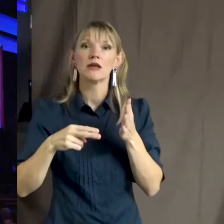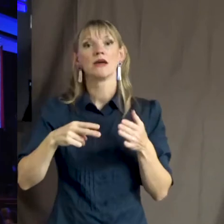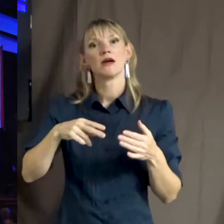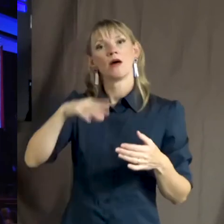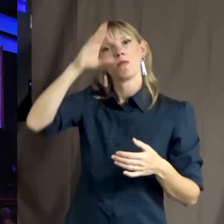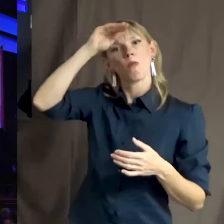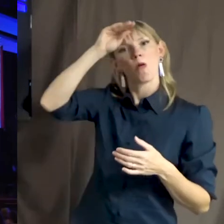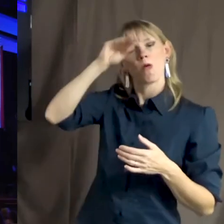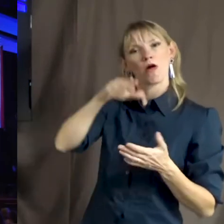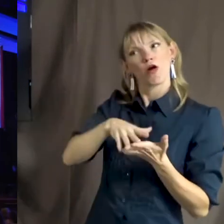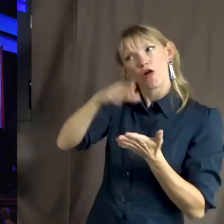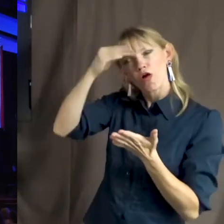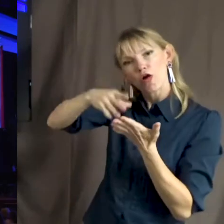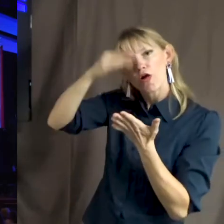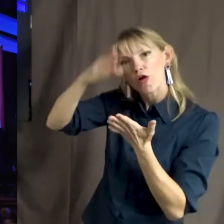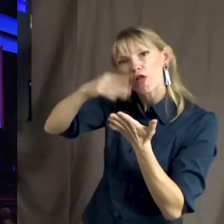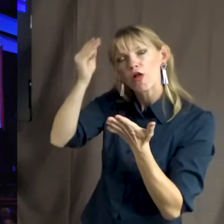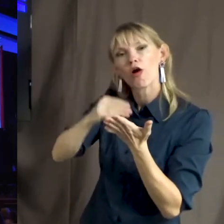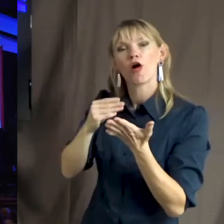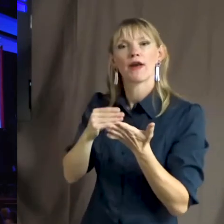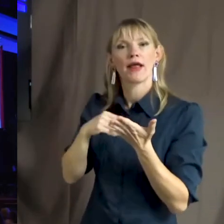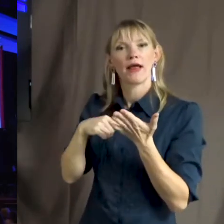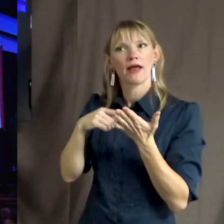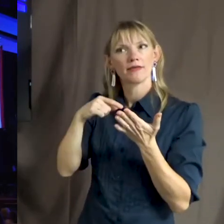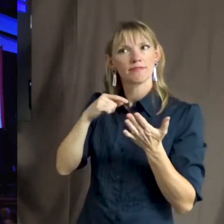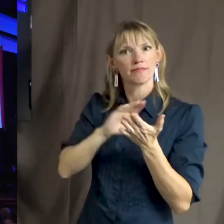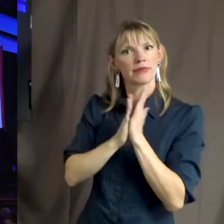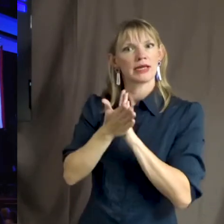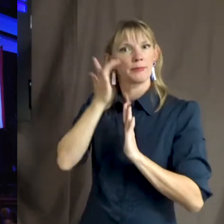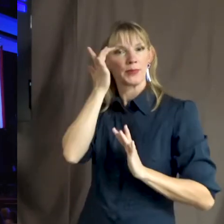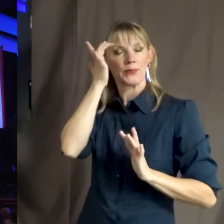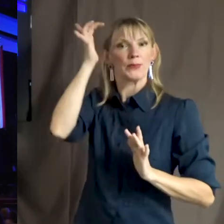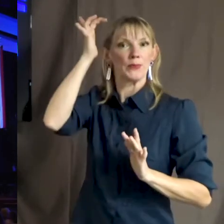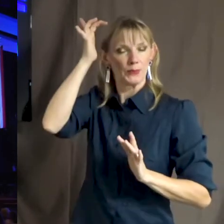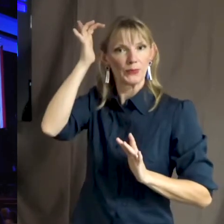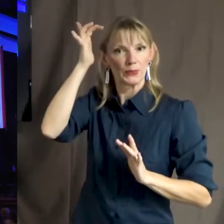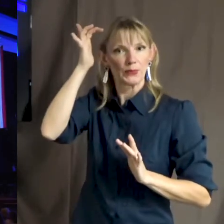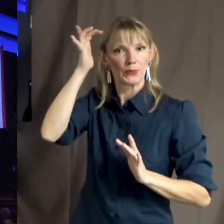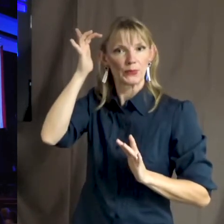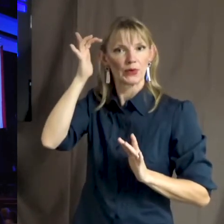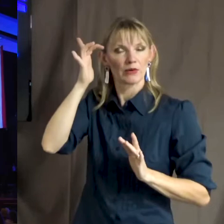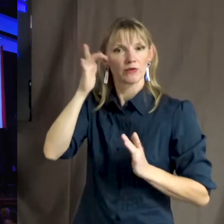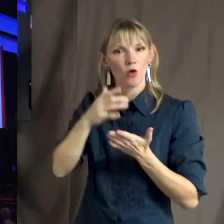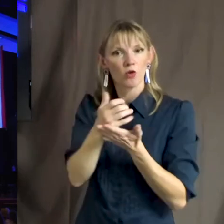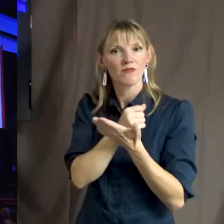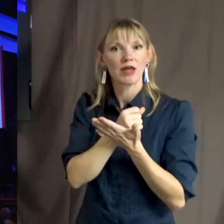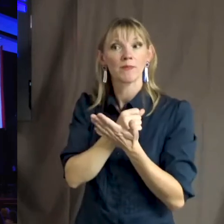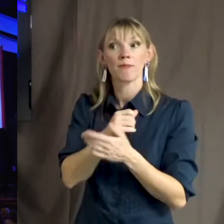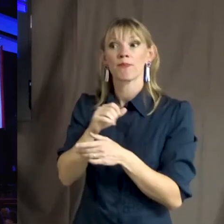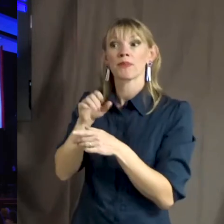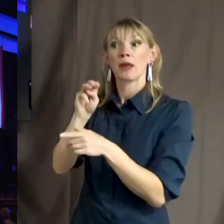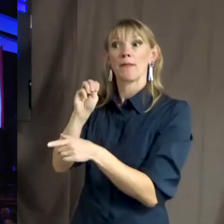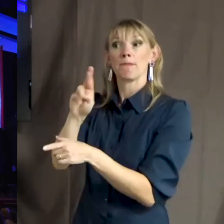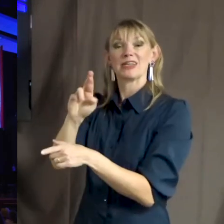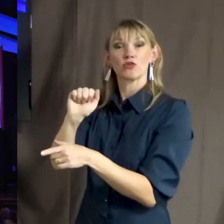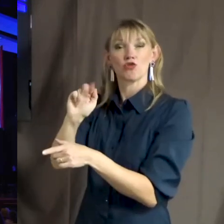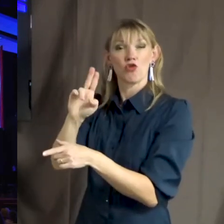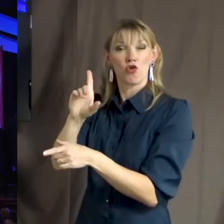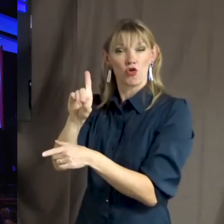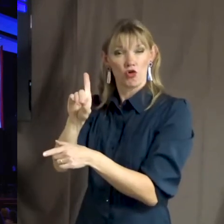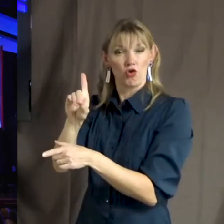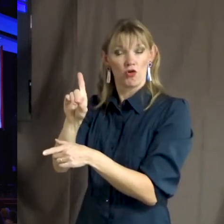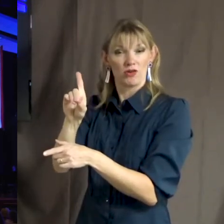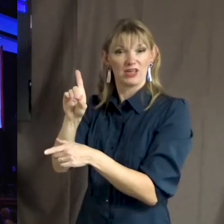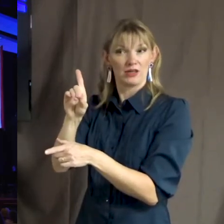and to cultivate the genius of who he would become. When Mr. Auld heard about this several months later,